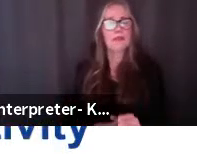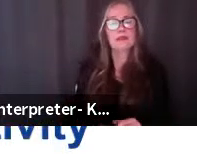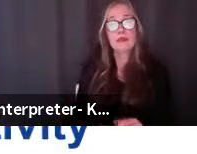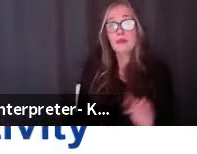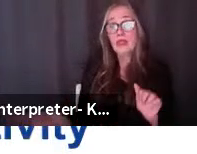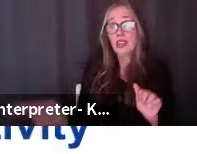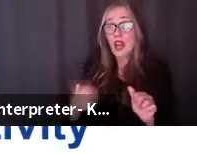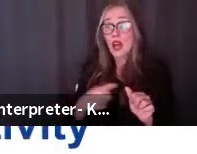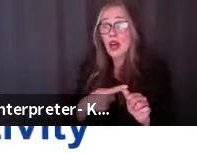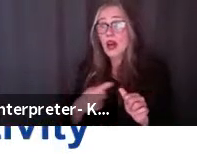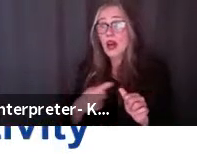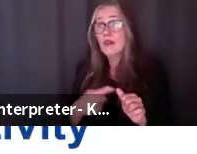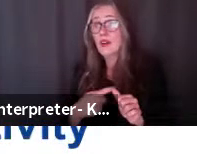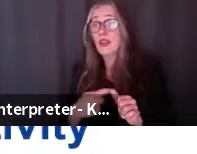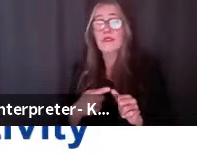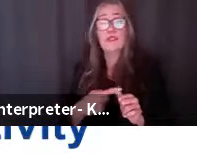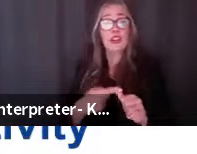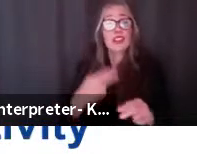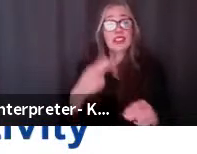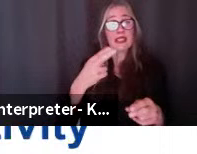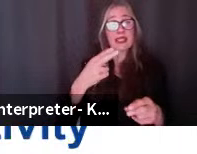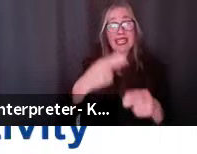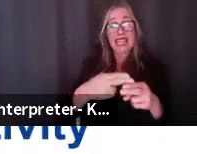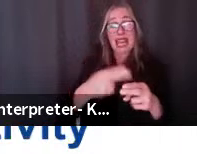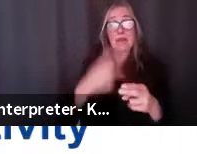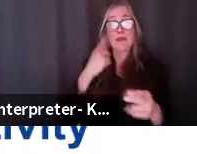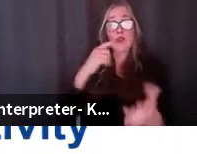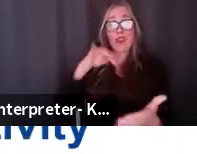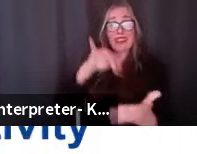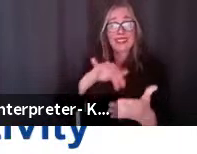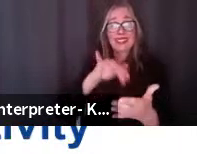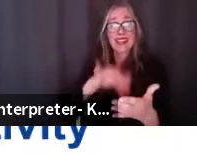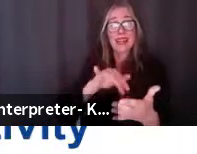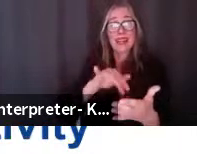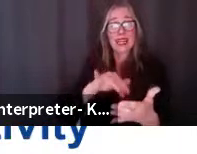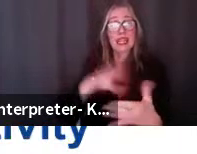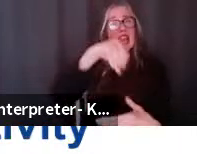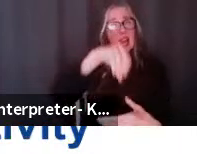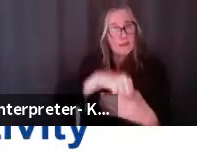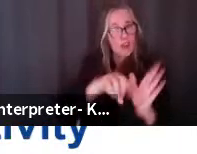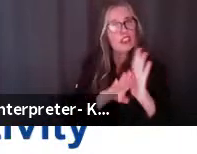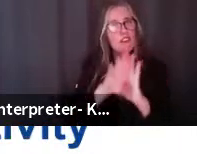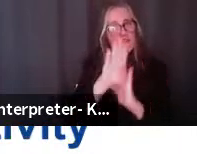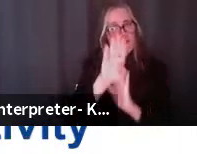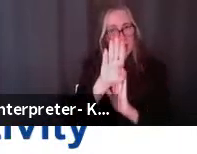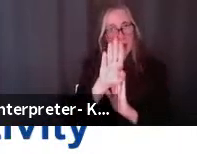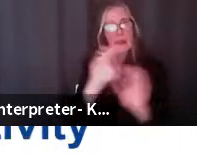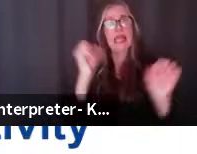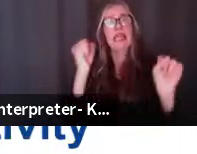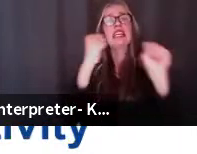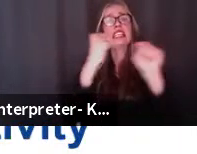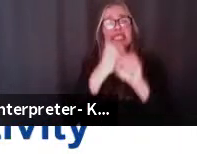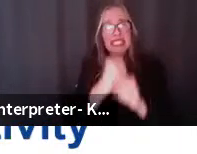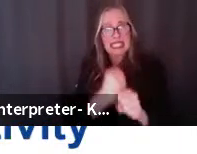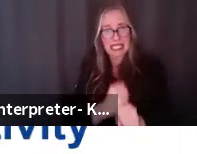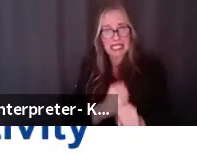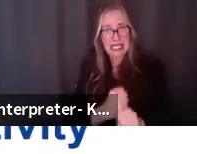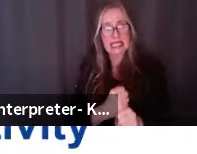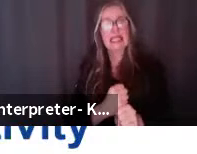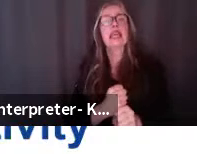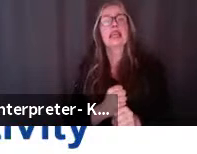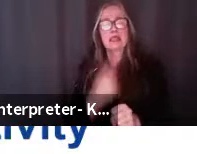the first aim of my the study uh really consisted of developing descriptive statistics among those recommended for